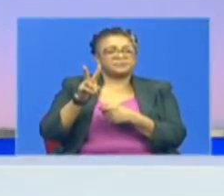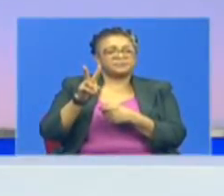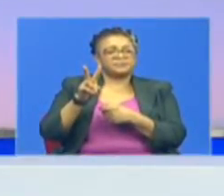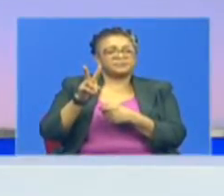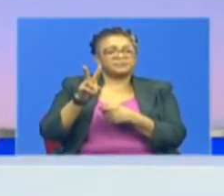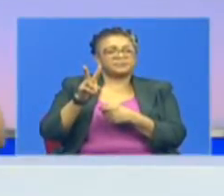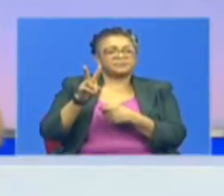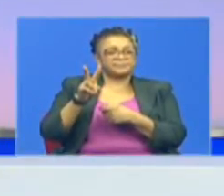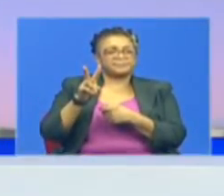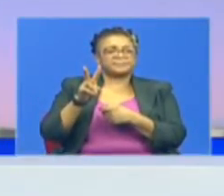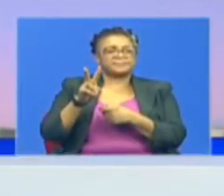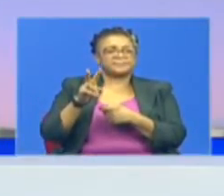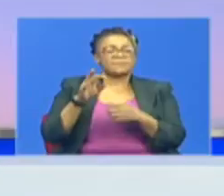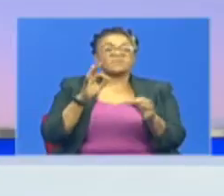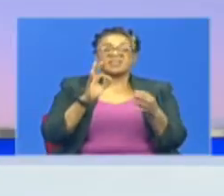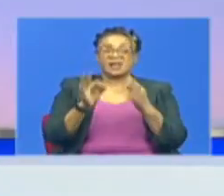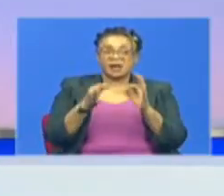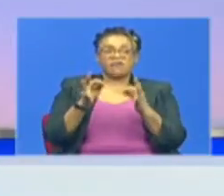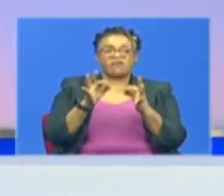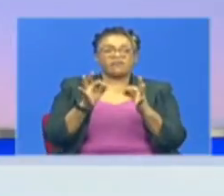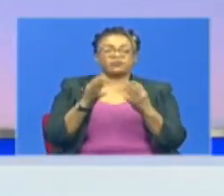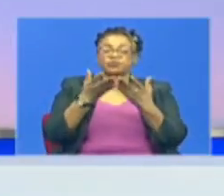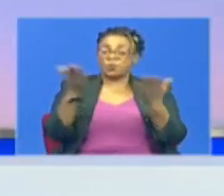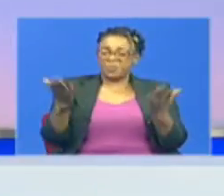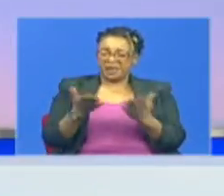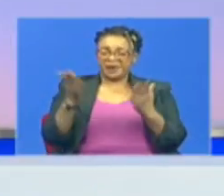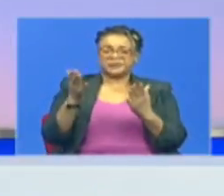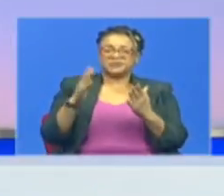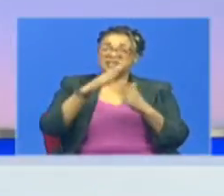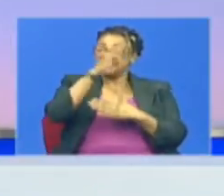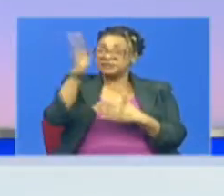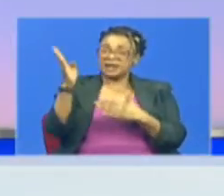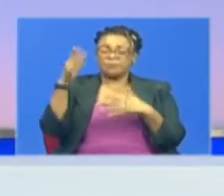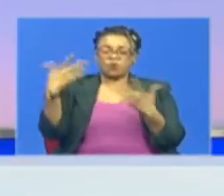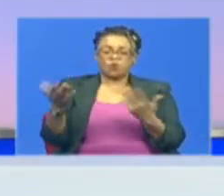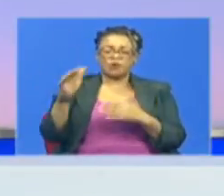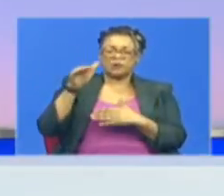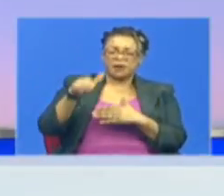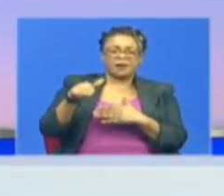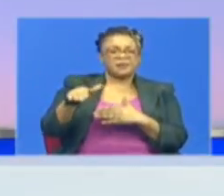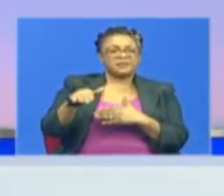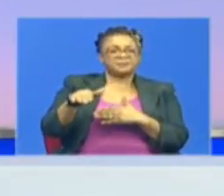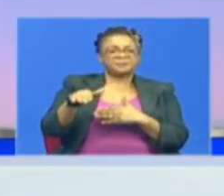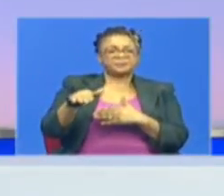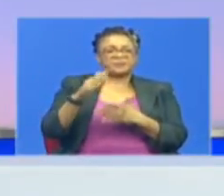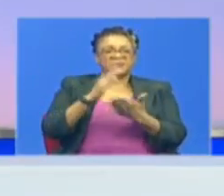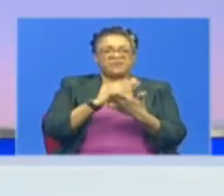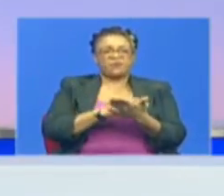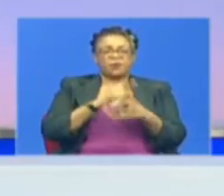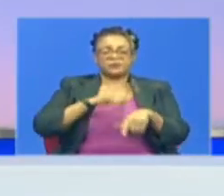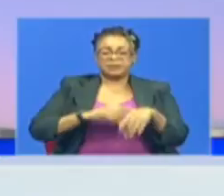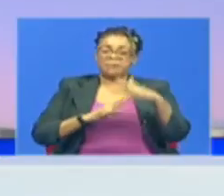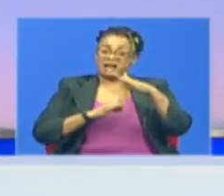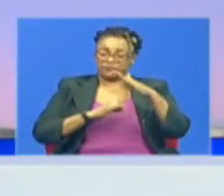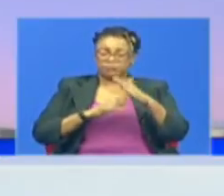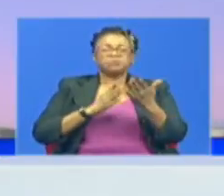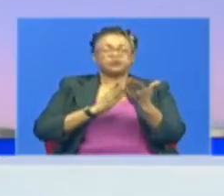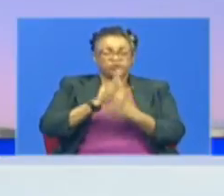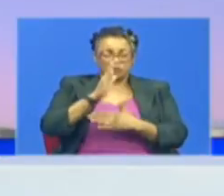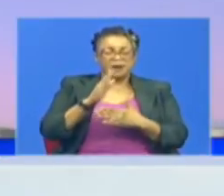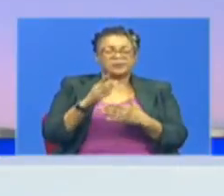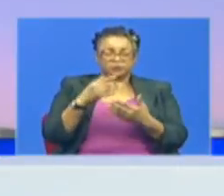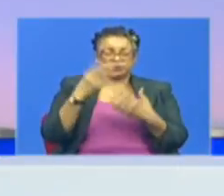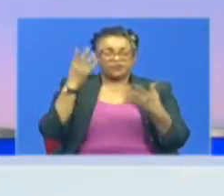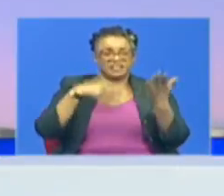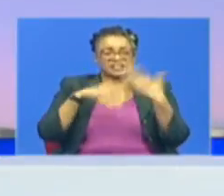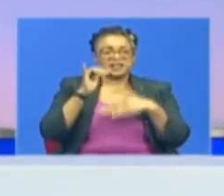Well, if you're out and about during the day or in the early evening before the close of the curfew, do be sure you keep safe. Now, as